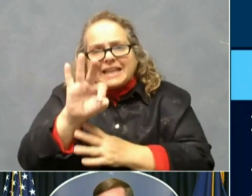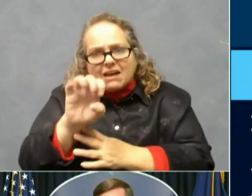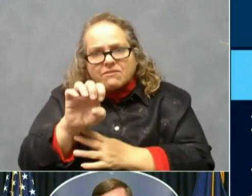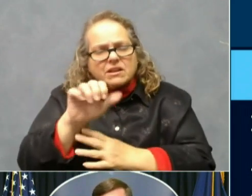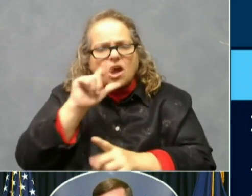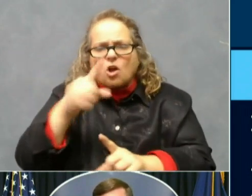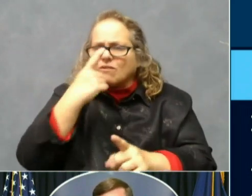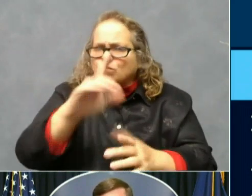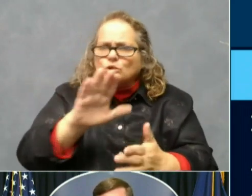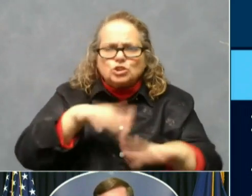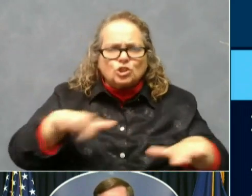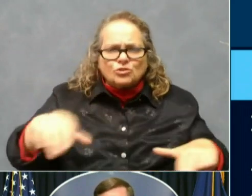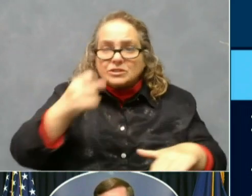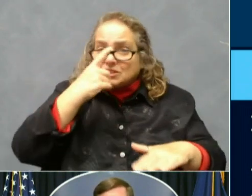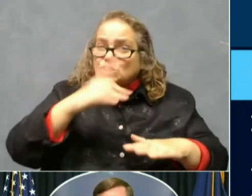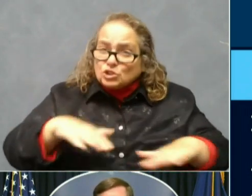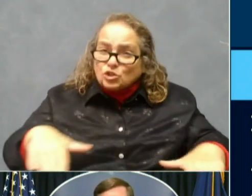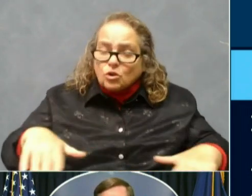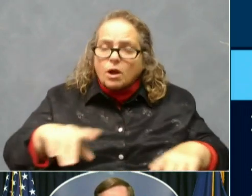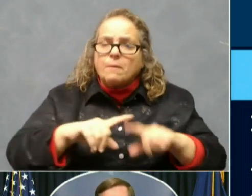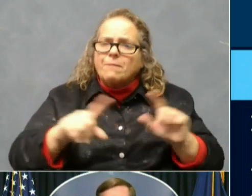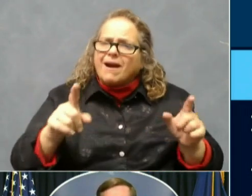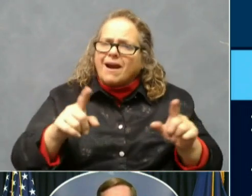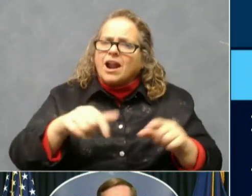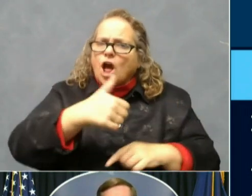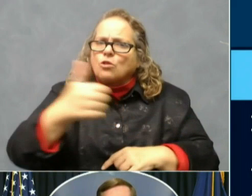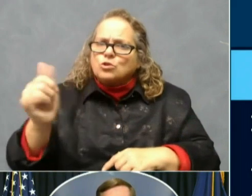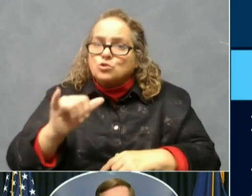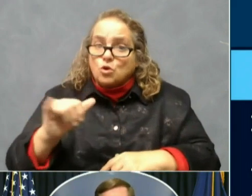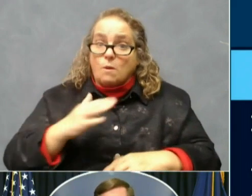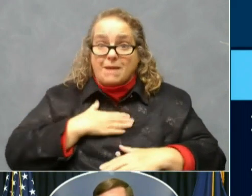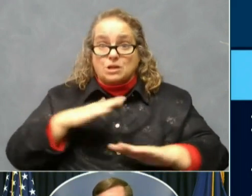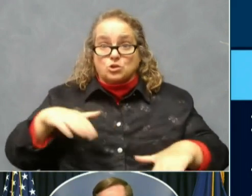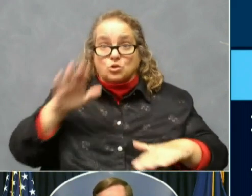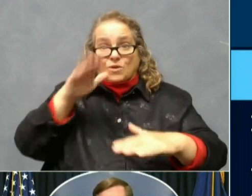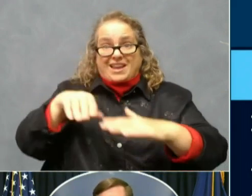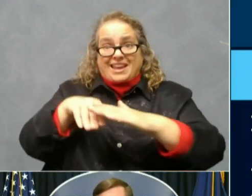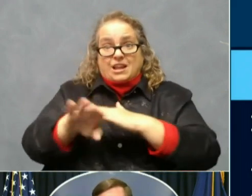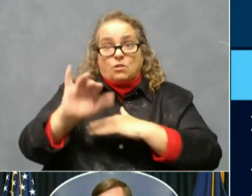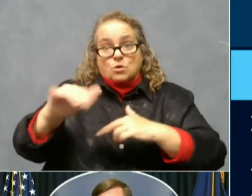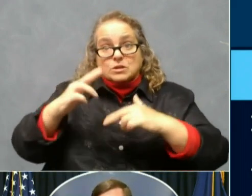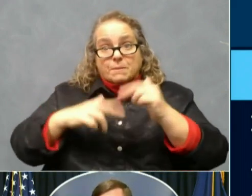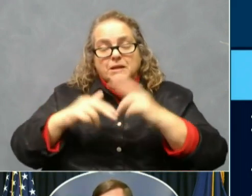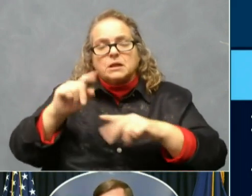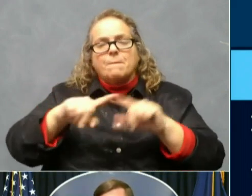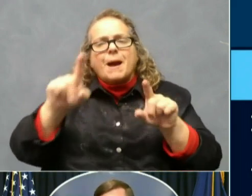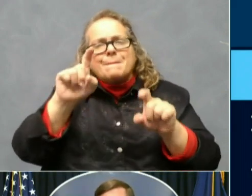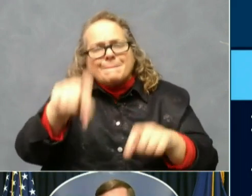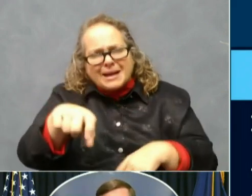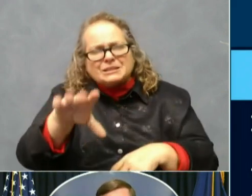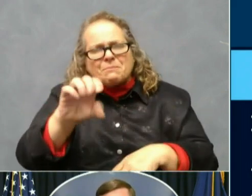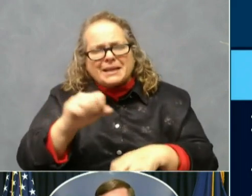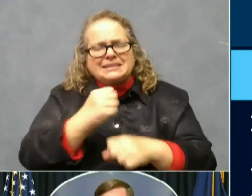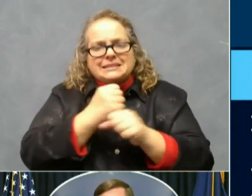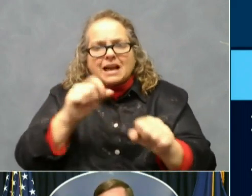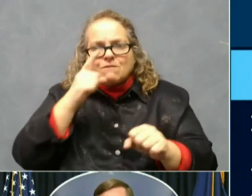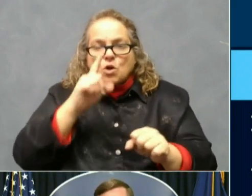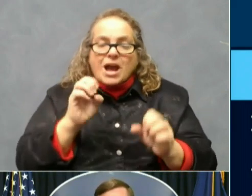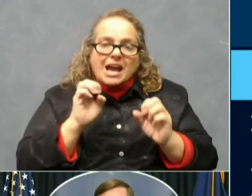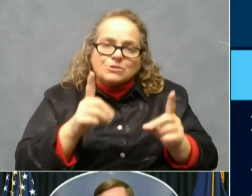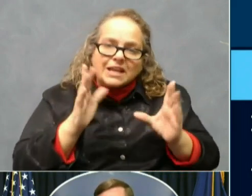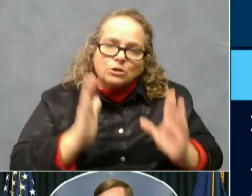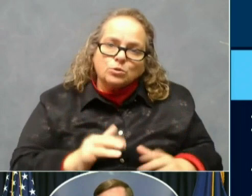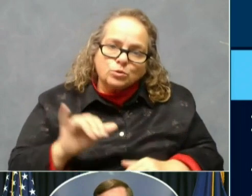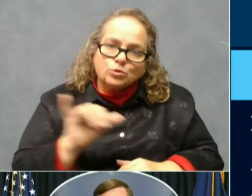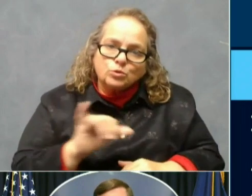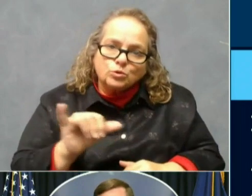incredibly important. My children will be going into those buildings, but it's got to be safe for those educators too. Remember, we've already lost a custodian,